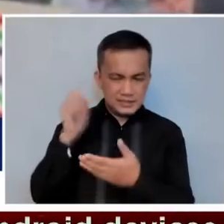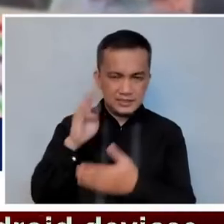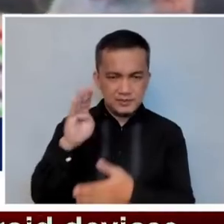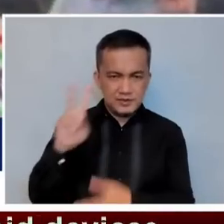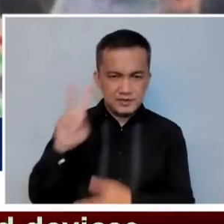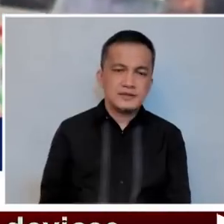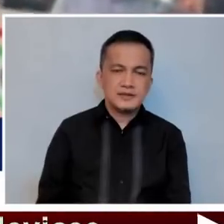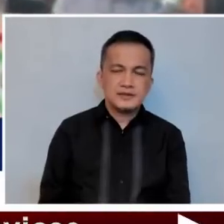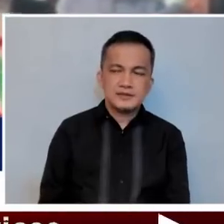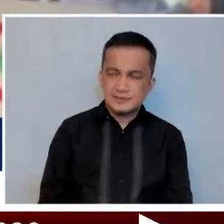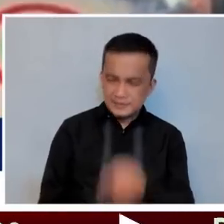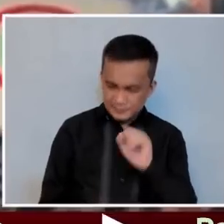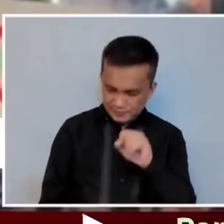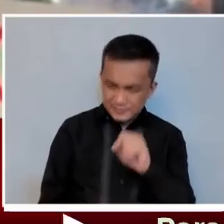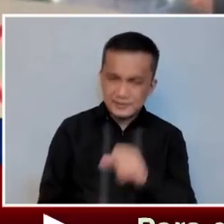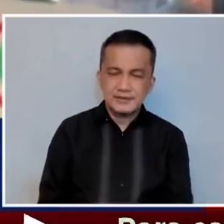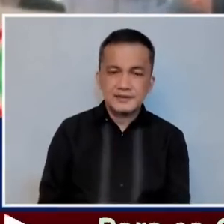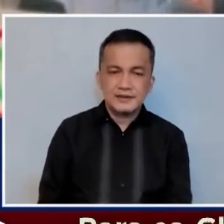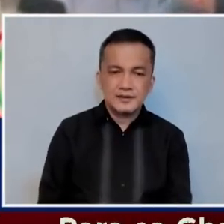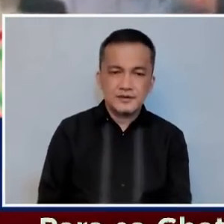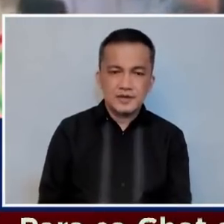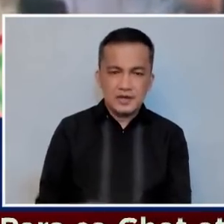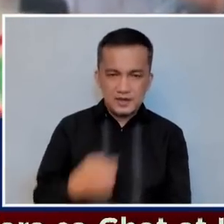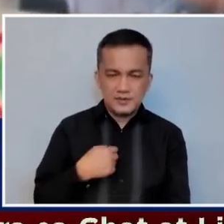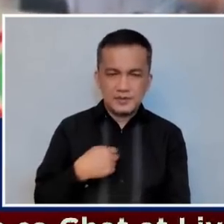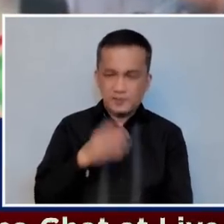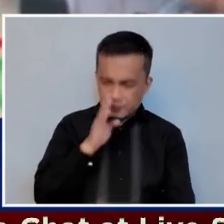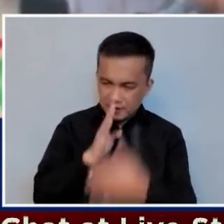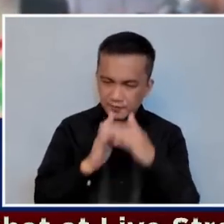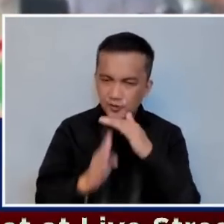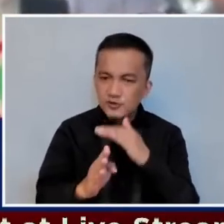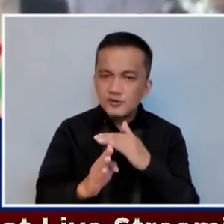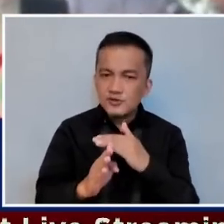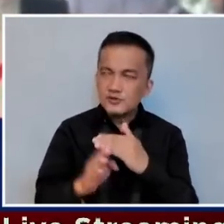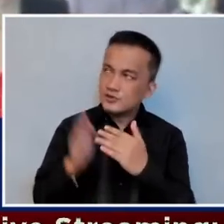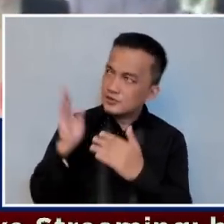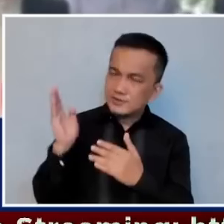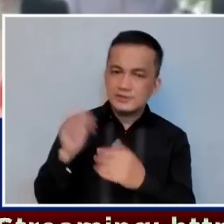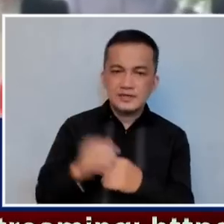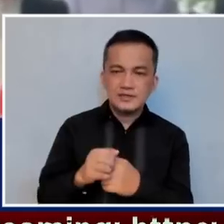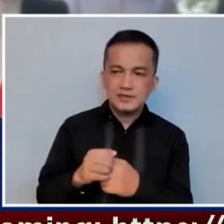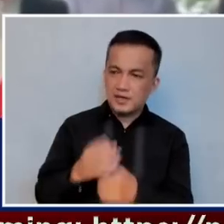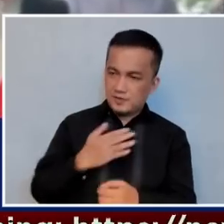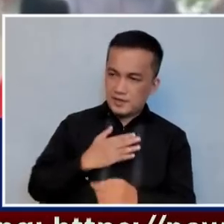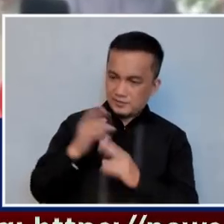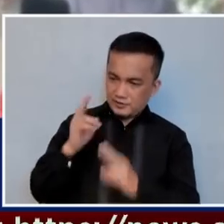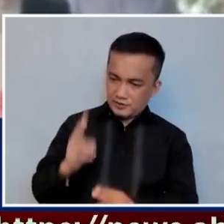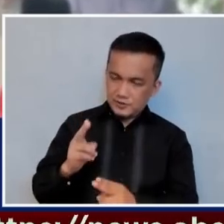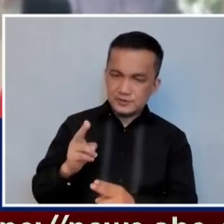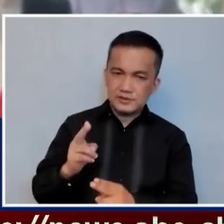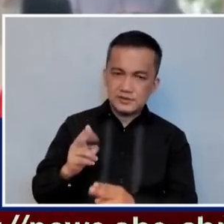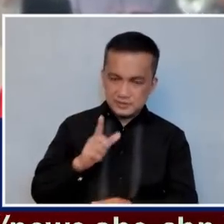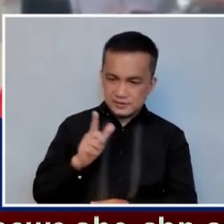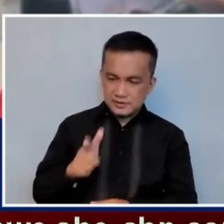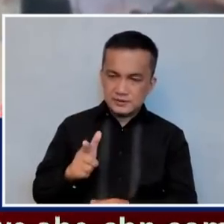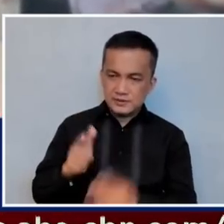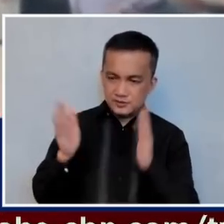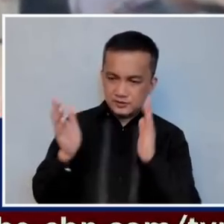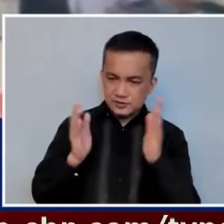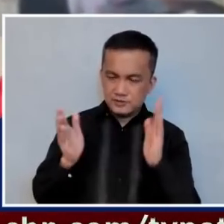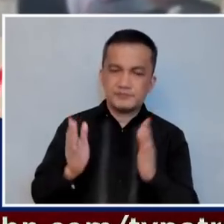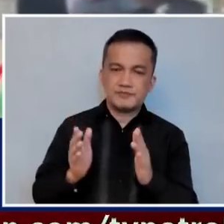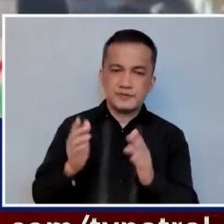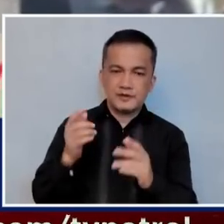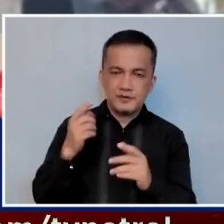Yun. Okay. I will be humble. It will be an honor and a privilege to serve